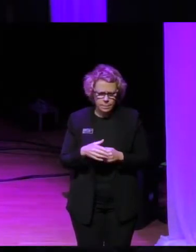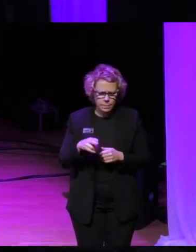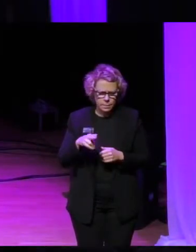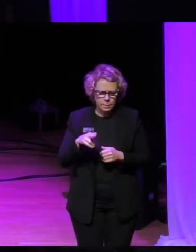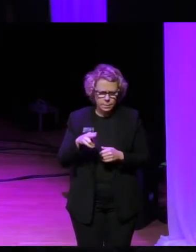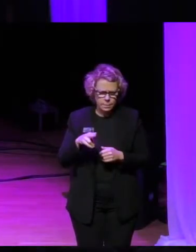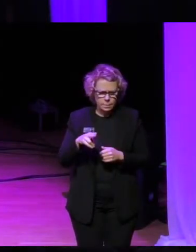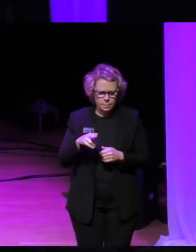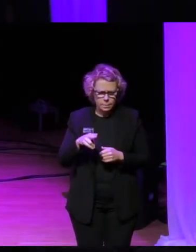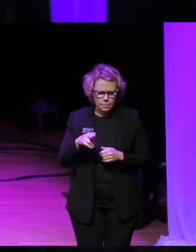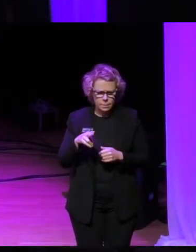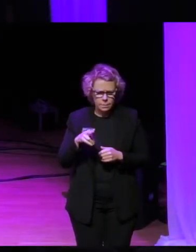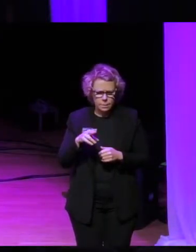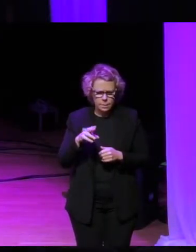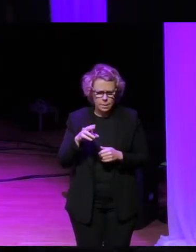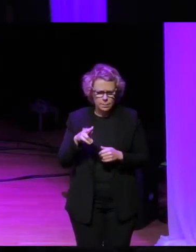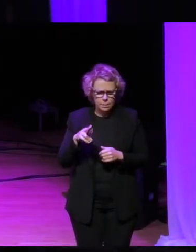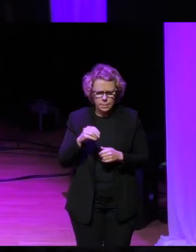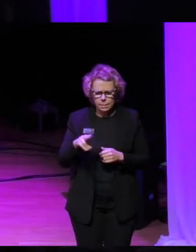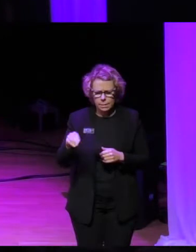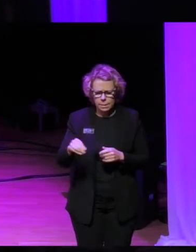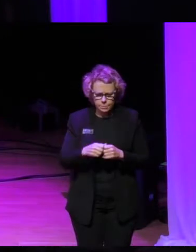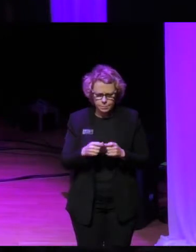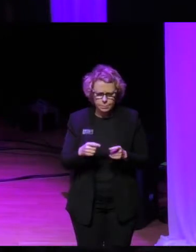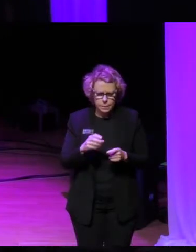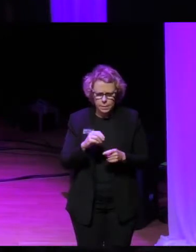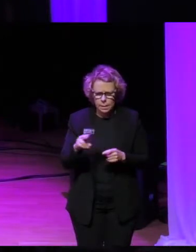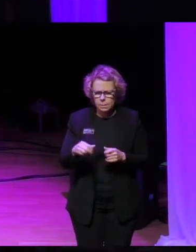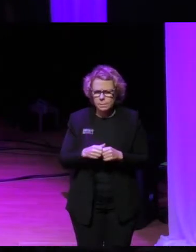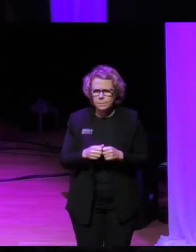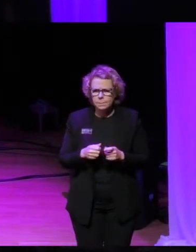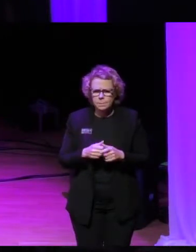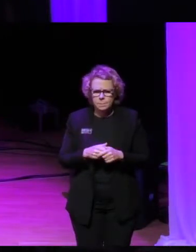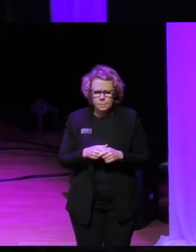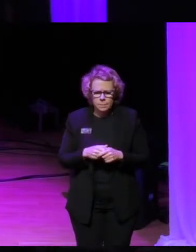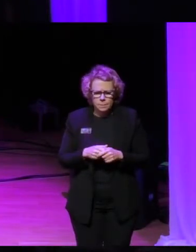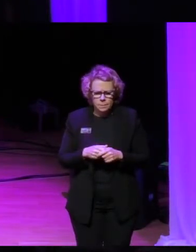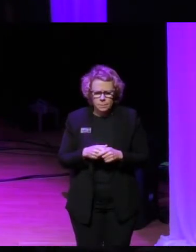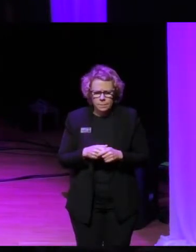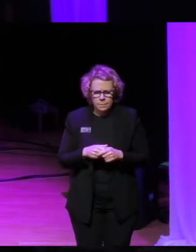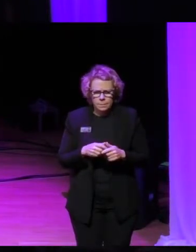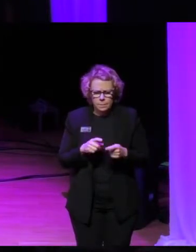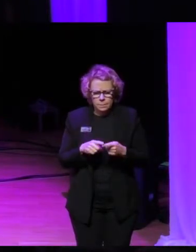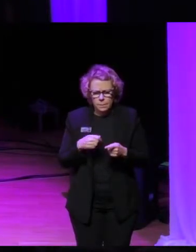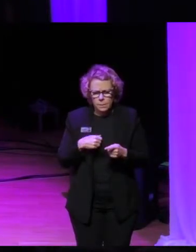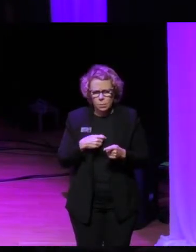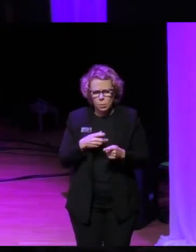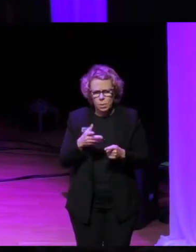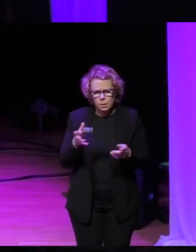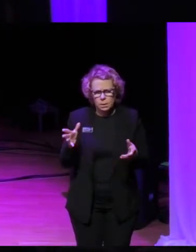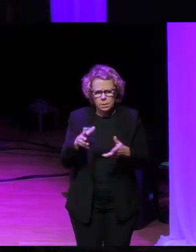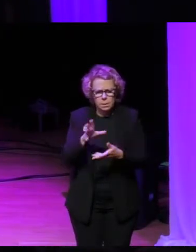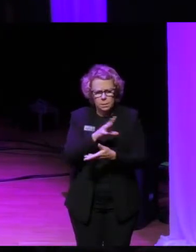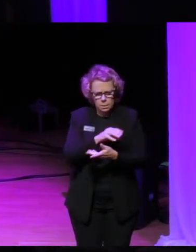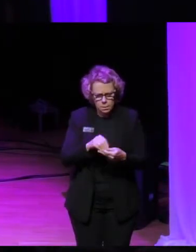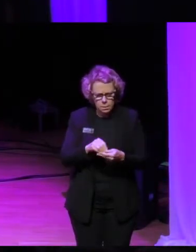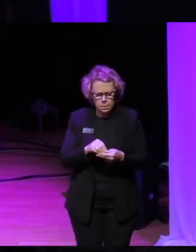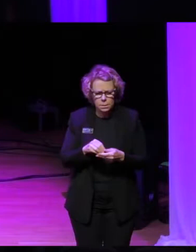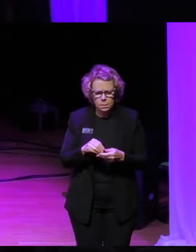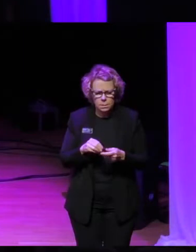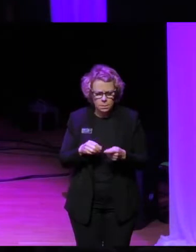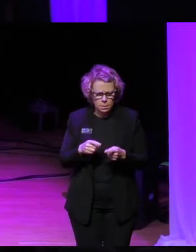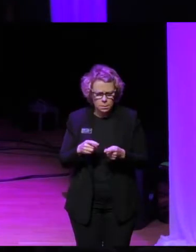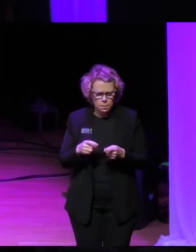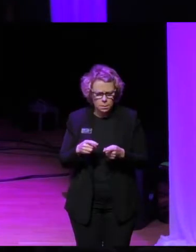I have two questions. The first one is if you could fairly briefly explain impeachment and the procedure for